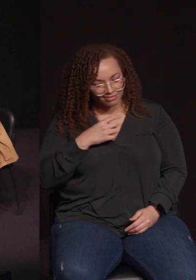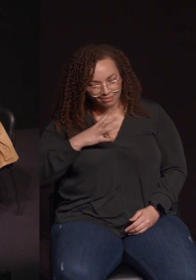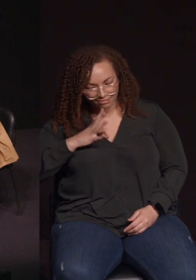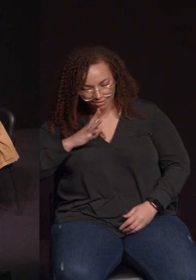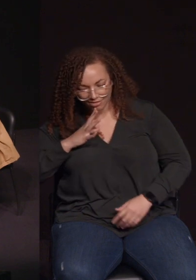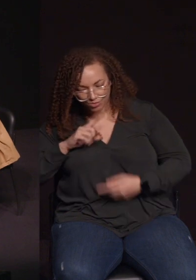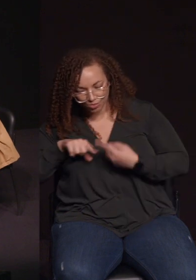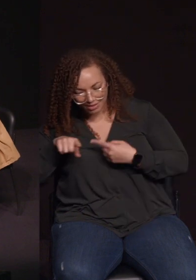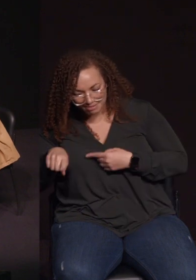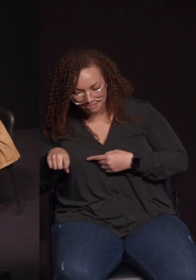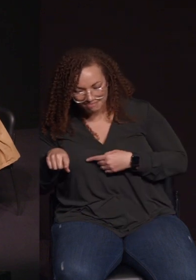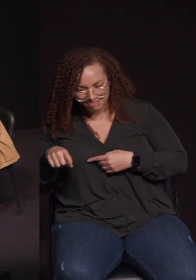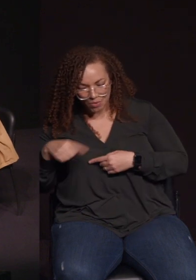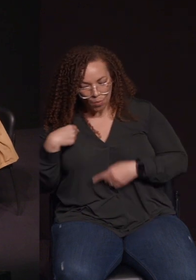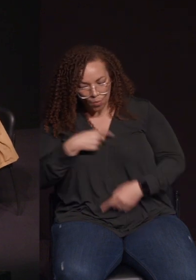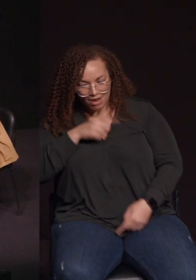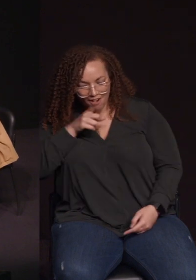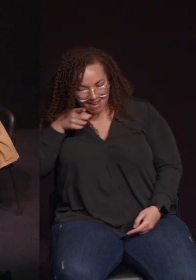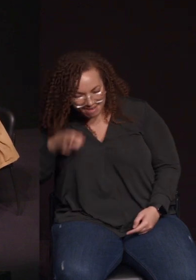me.